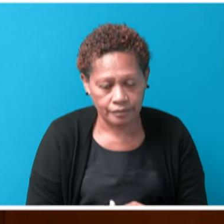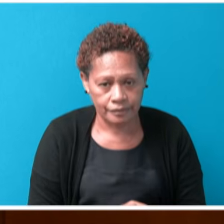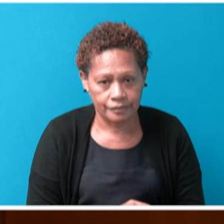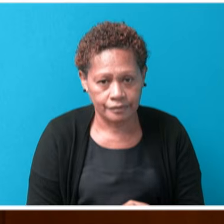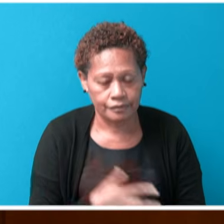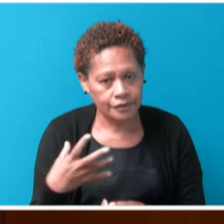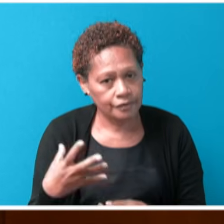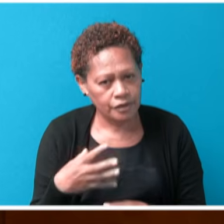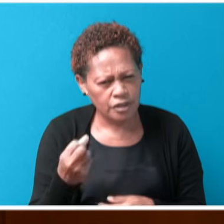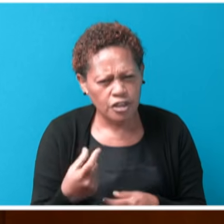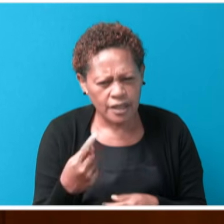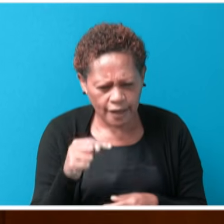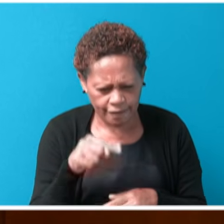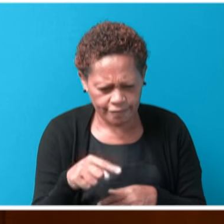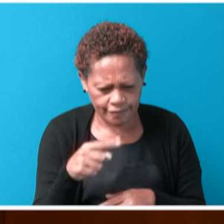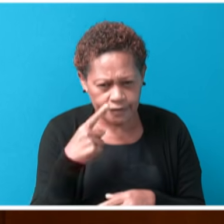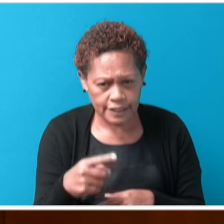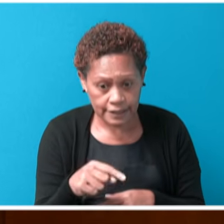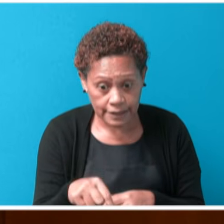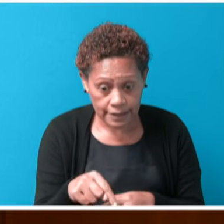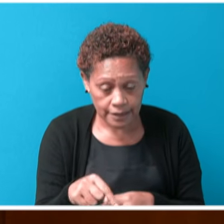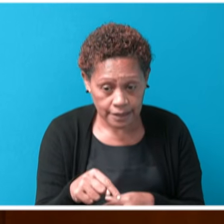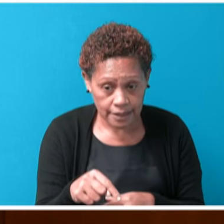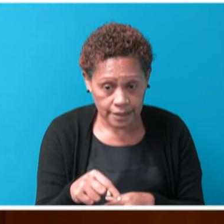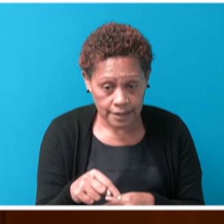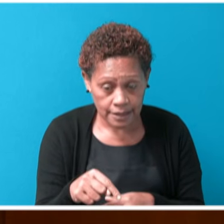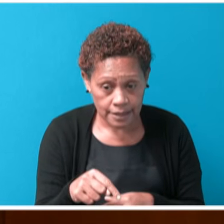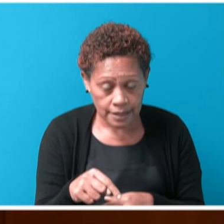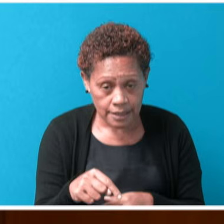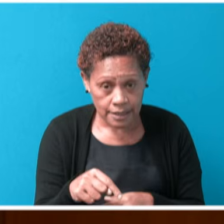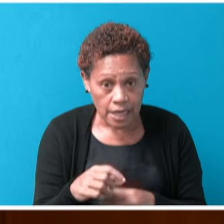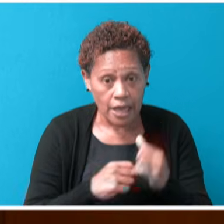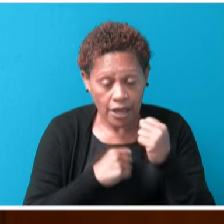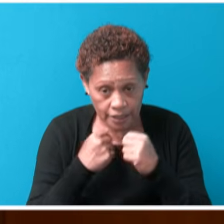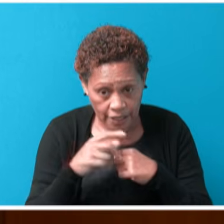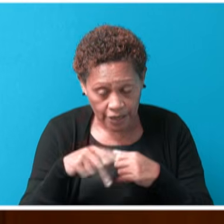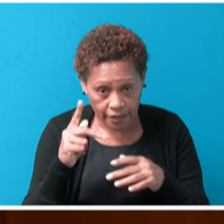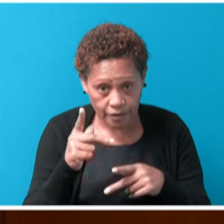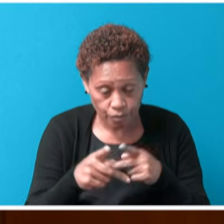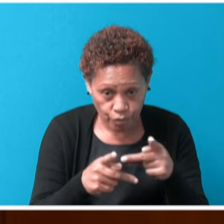cross-sectoral oversight of national reforms, integrated cabinet processes,